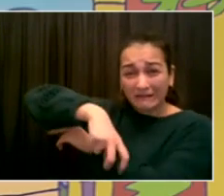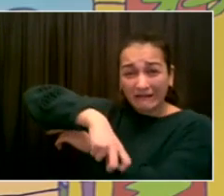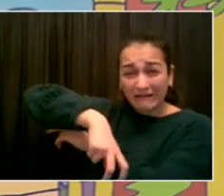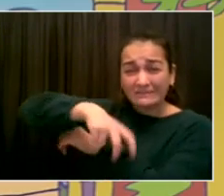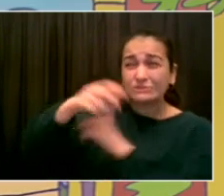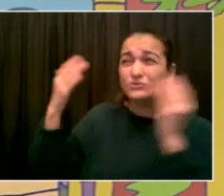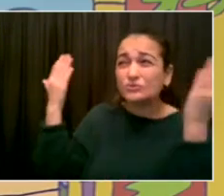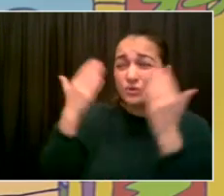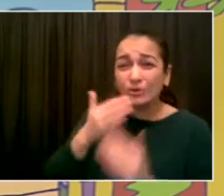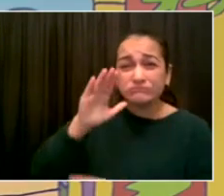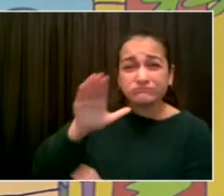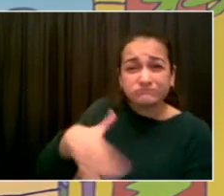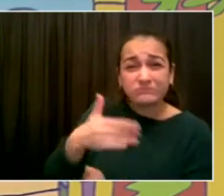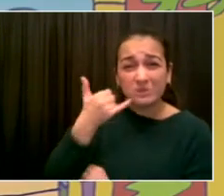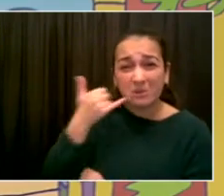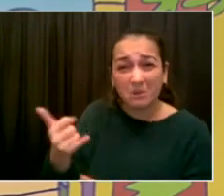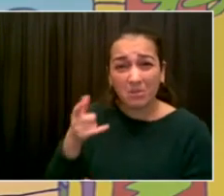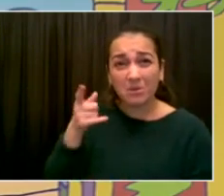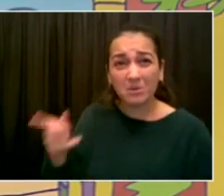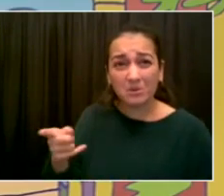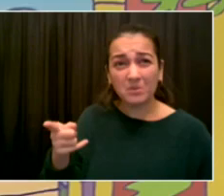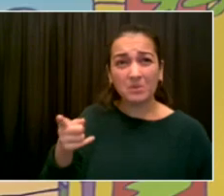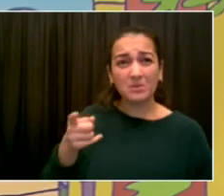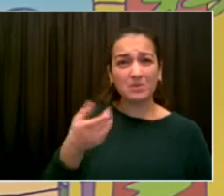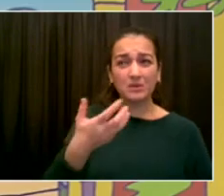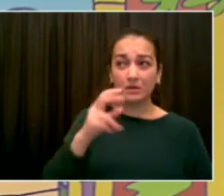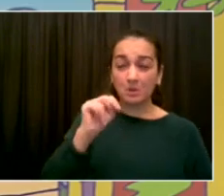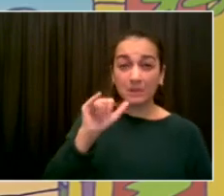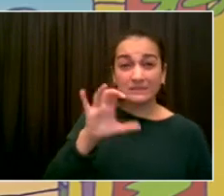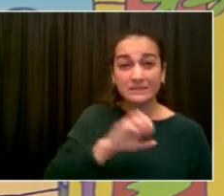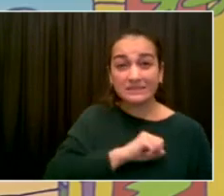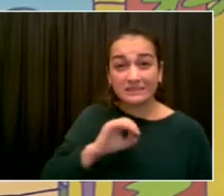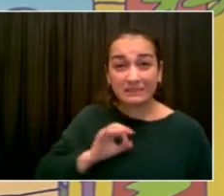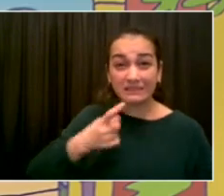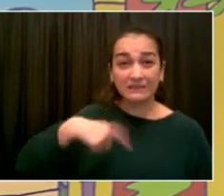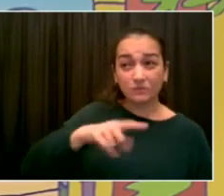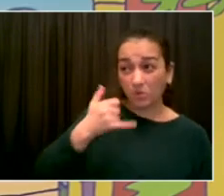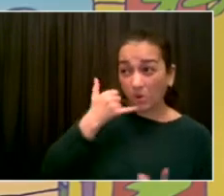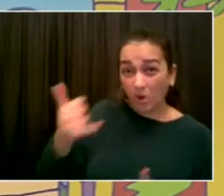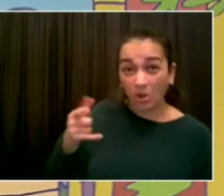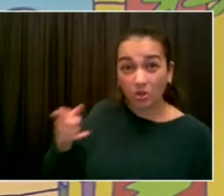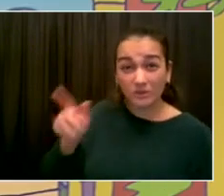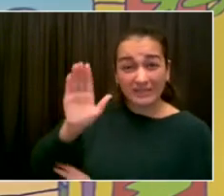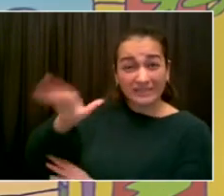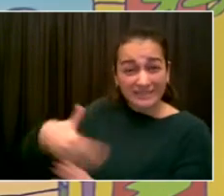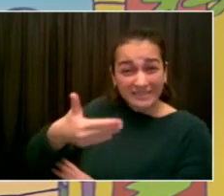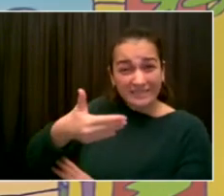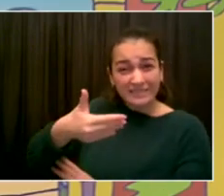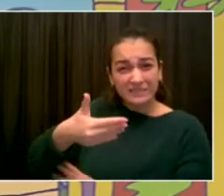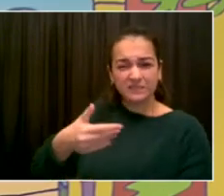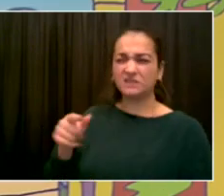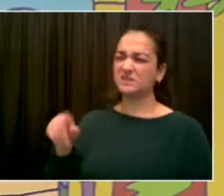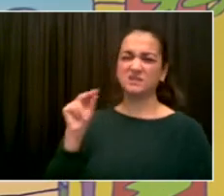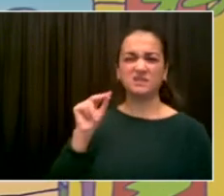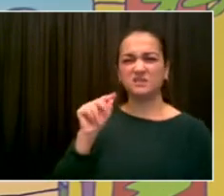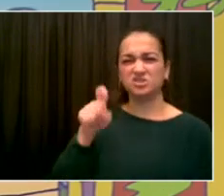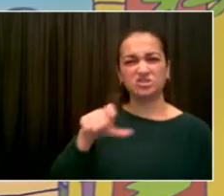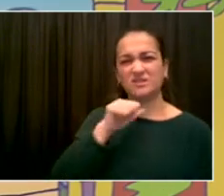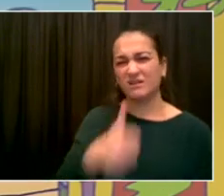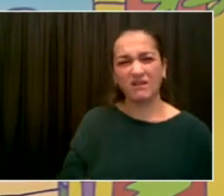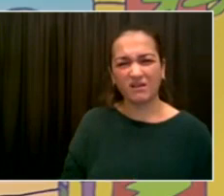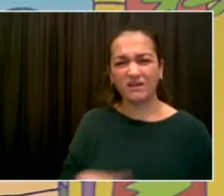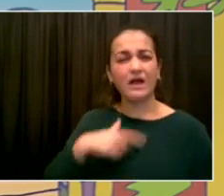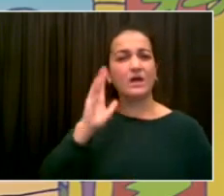cases. We'll have our team follow up with you today, and any of the folks who experienced that, who can give us details, will immediately investigate. That's